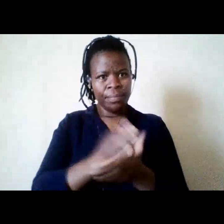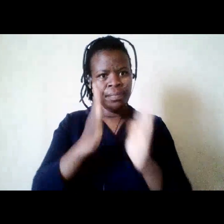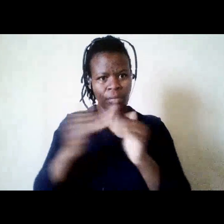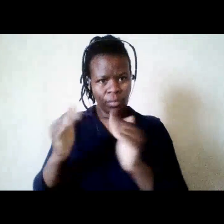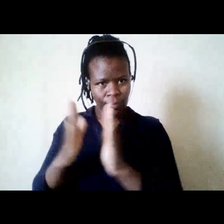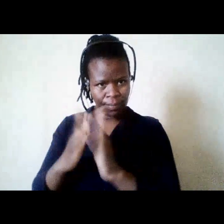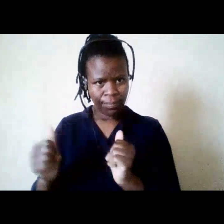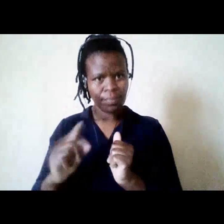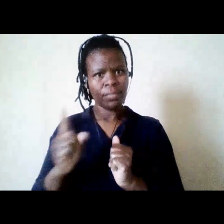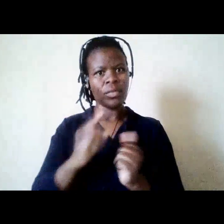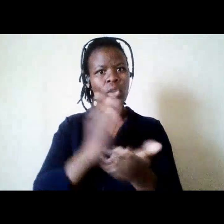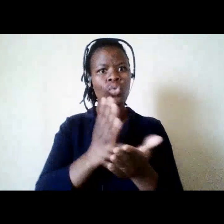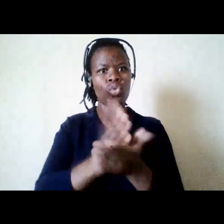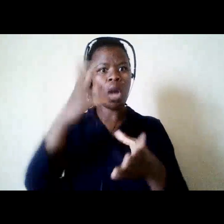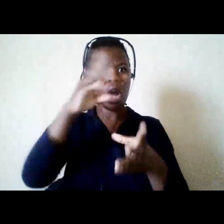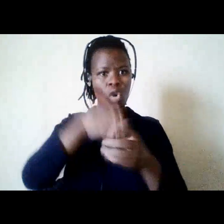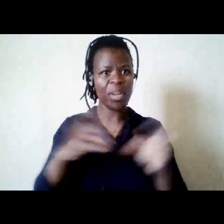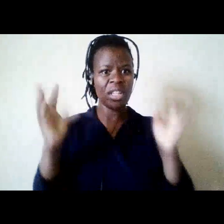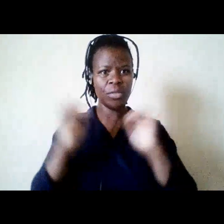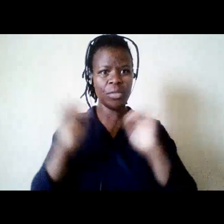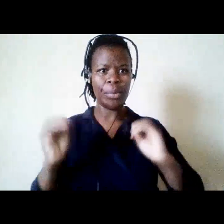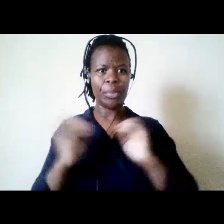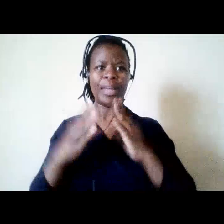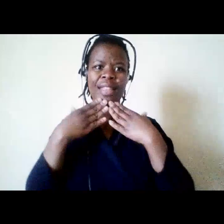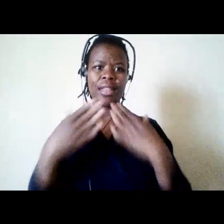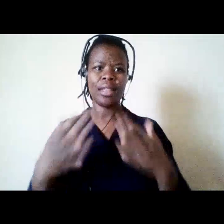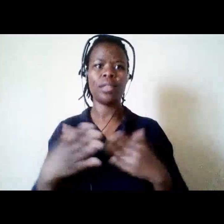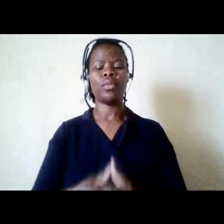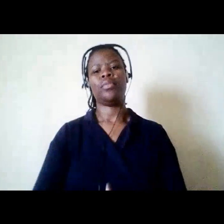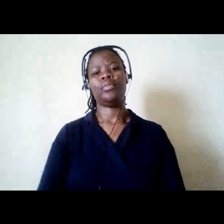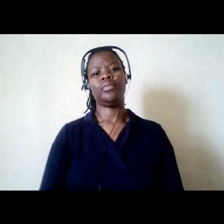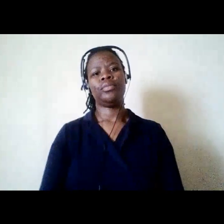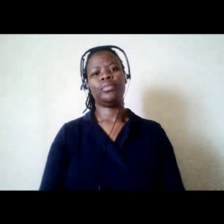not accommodative. Yeah, very true, very true.